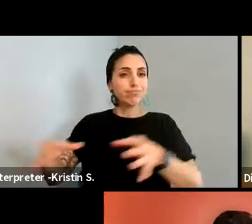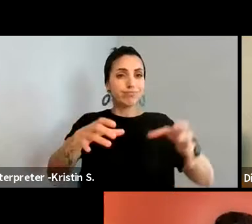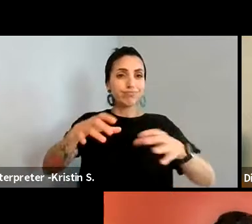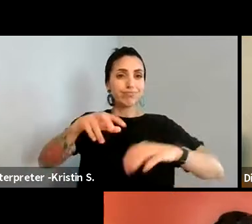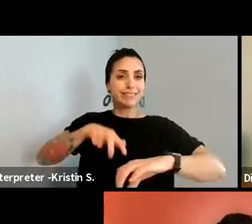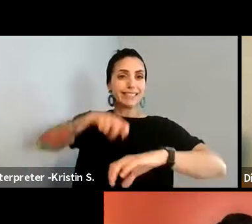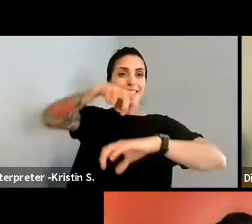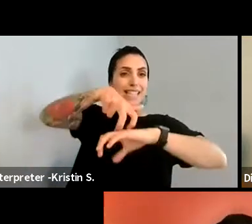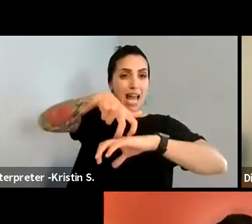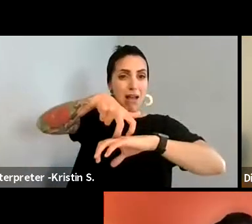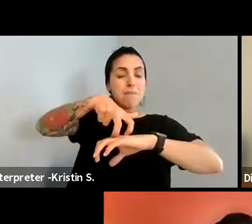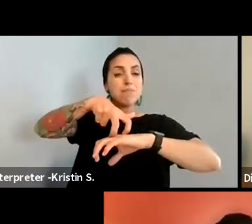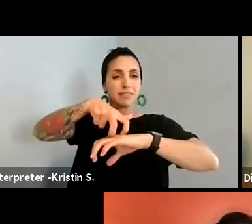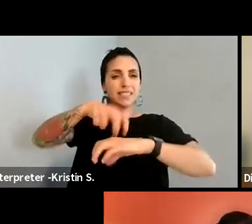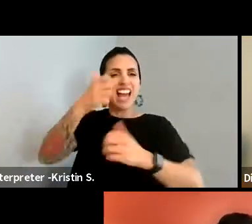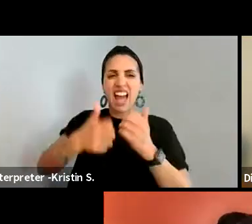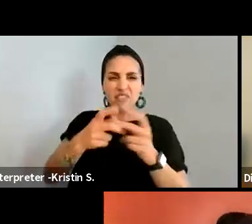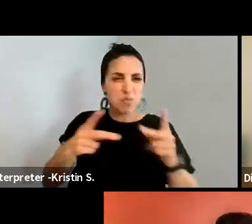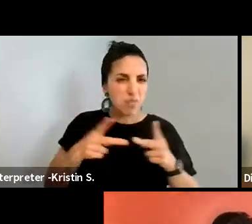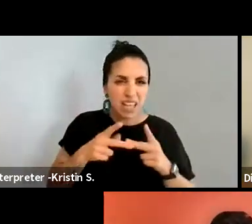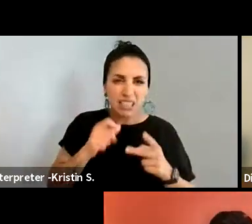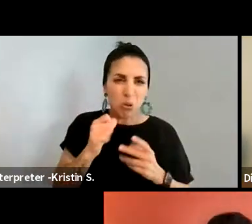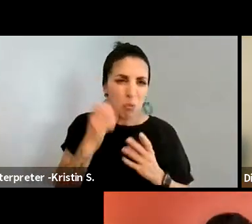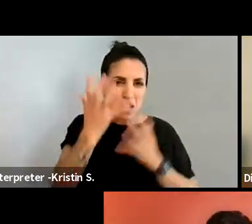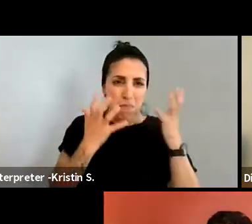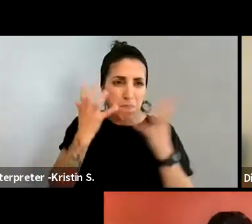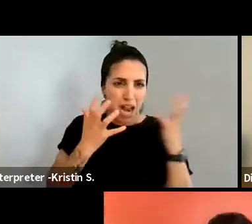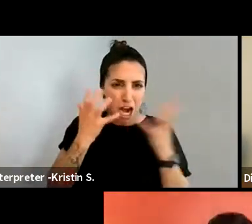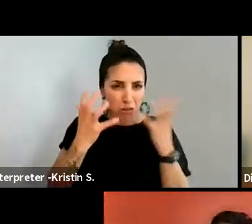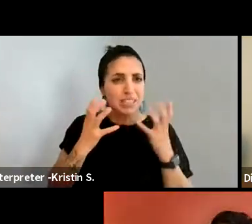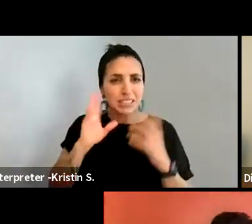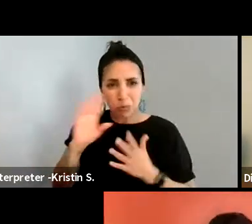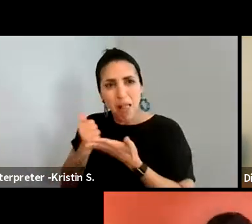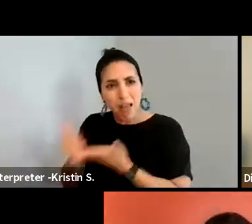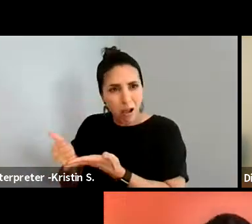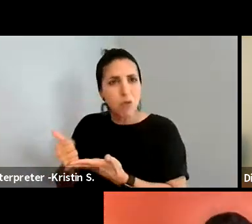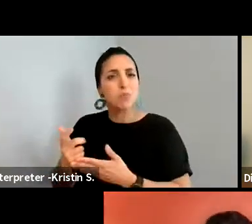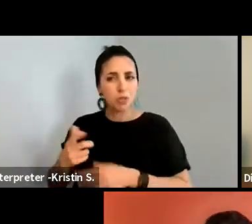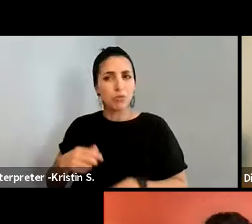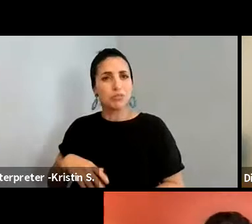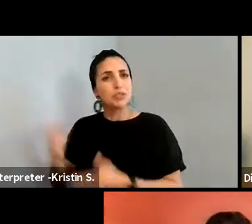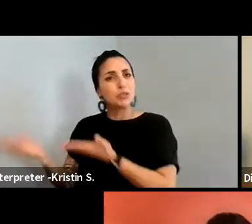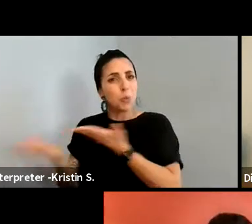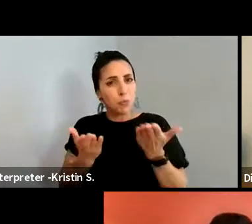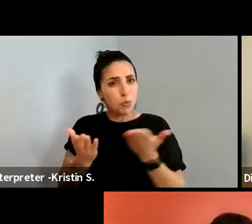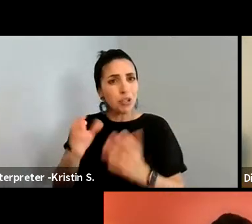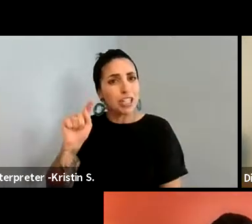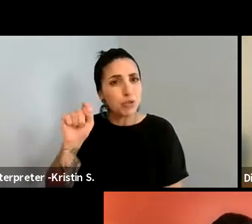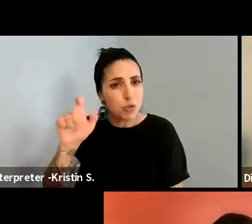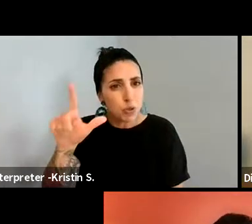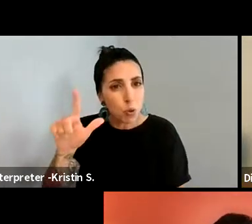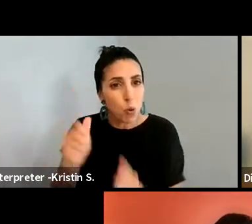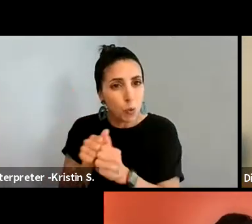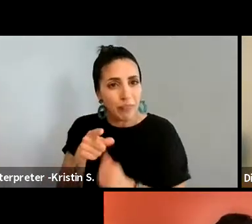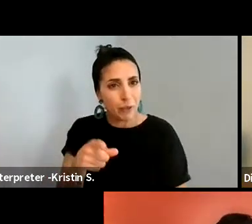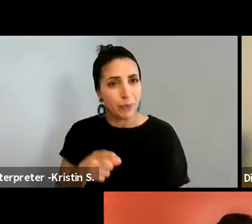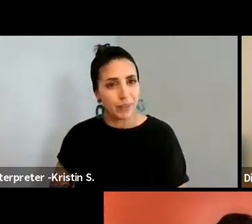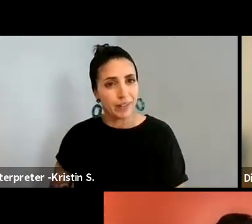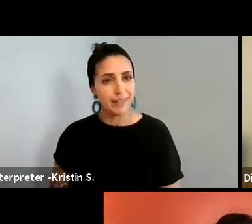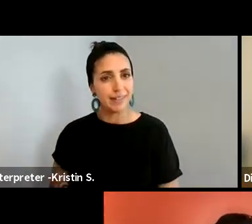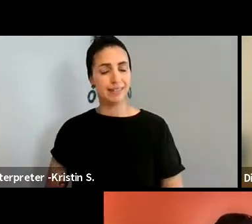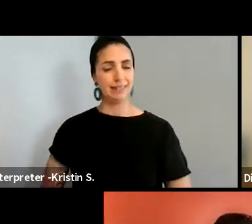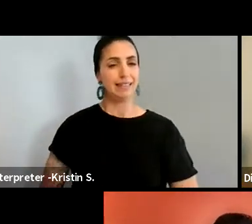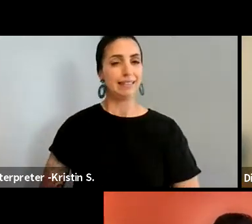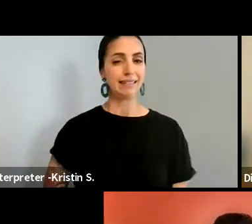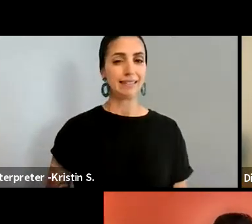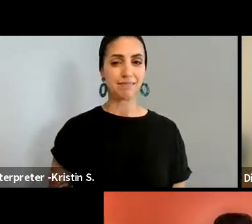your step stool everywhere. Do not be embarrassed to bring your step stool, period. Thank you. All right, last little thing,